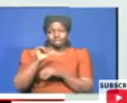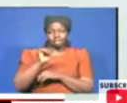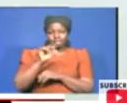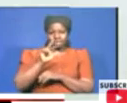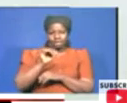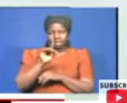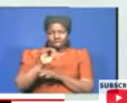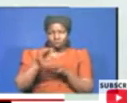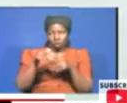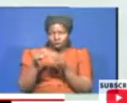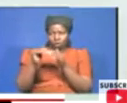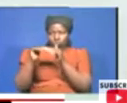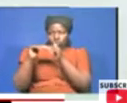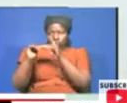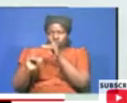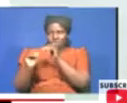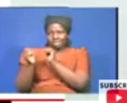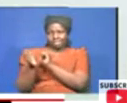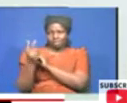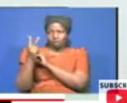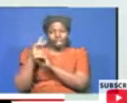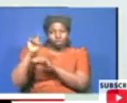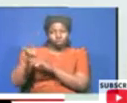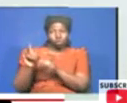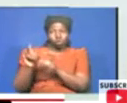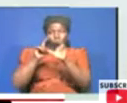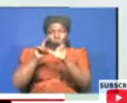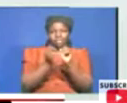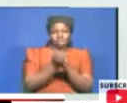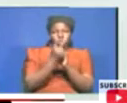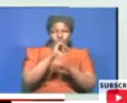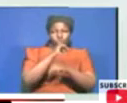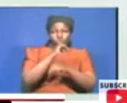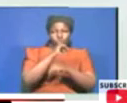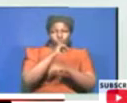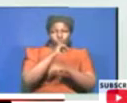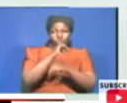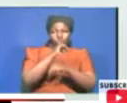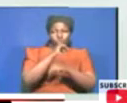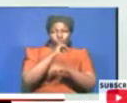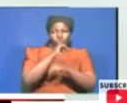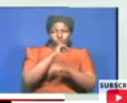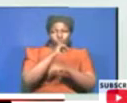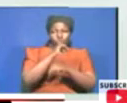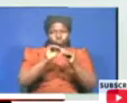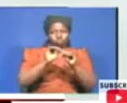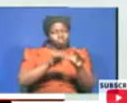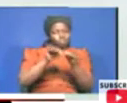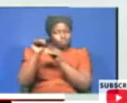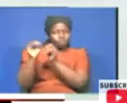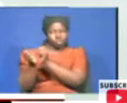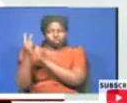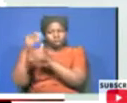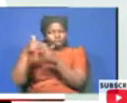secondary, not to go to secondary school, and to transit to a secondary building. Let me